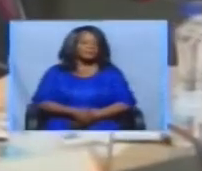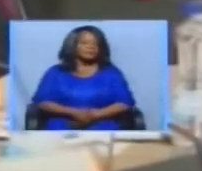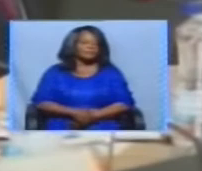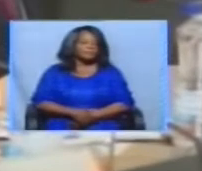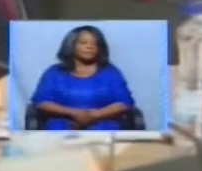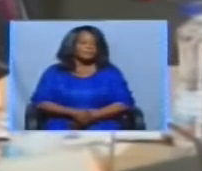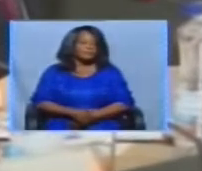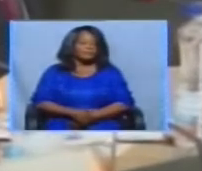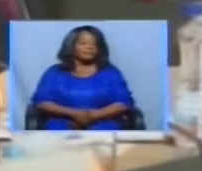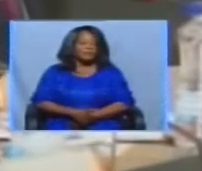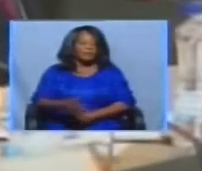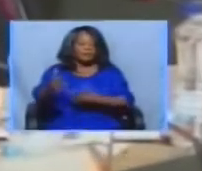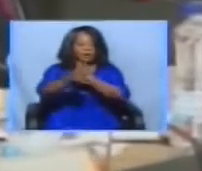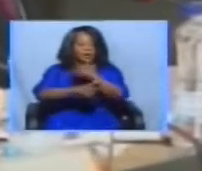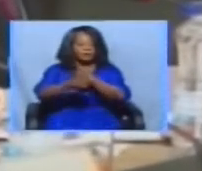The two countries